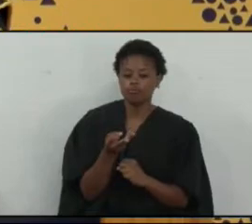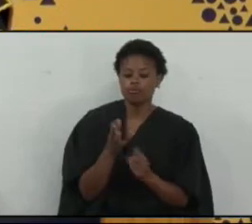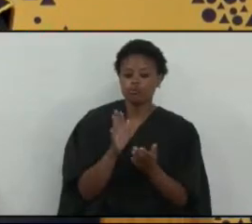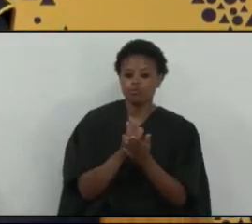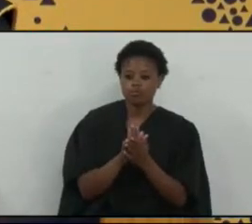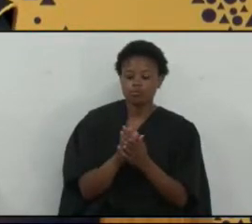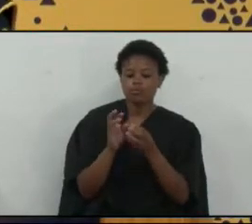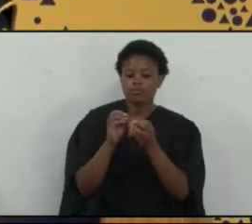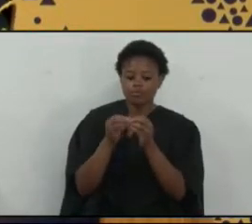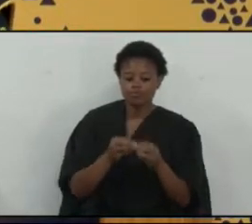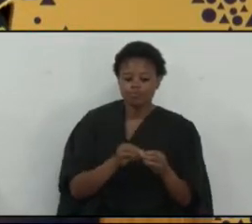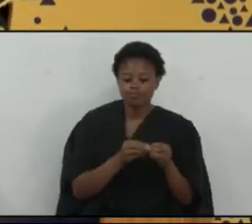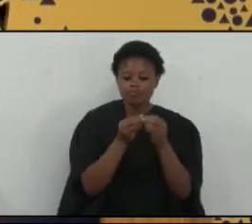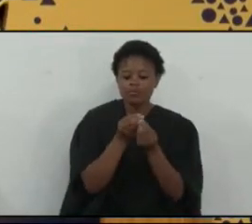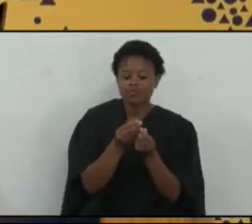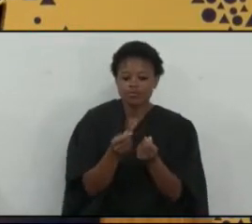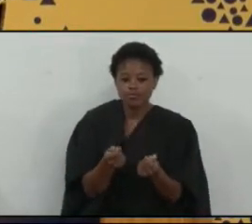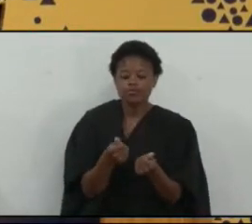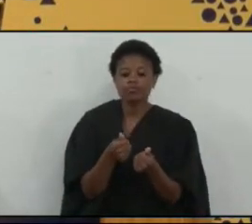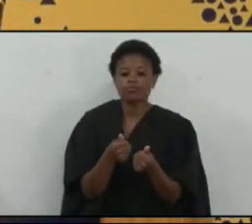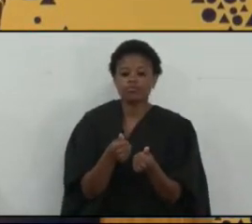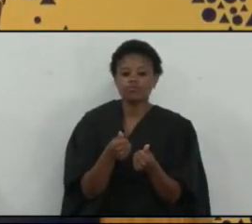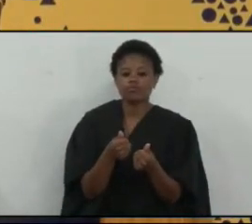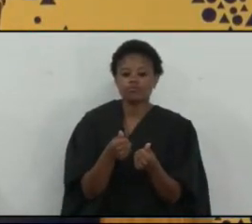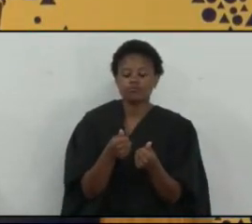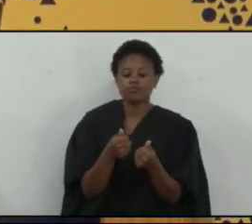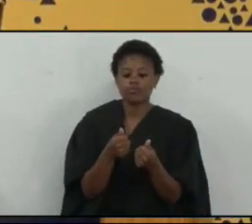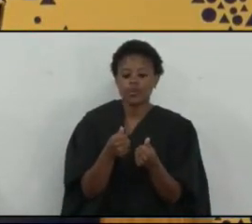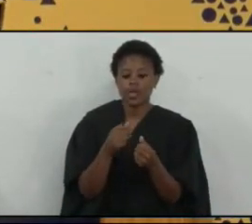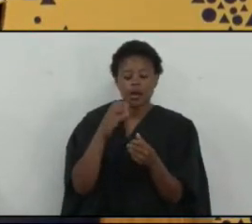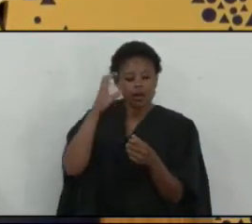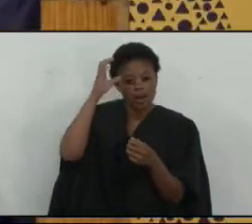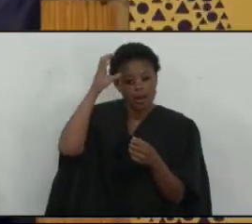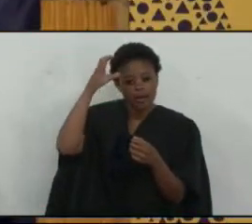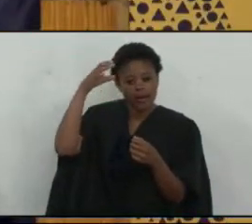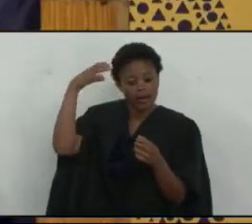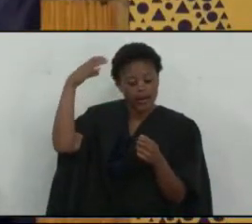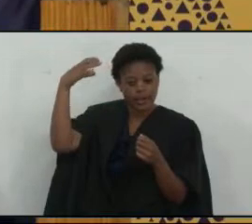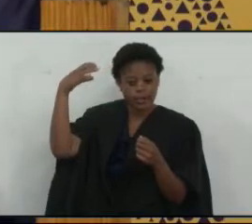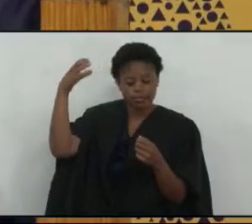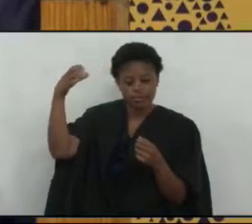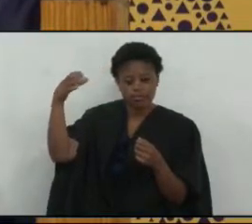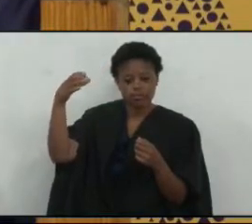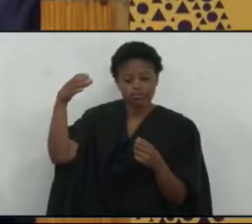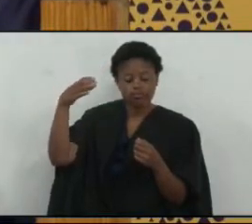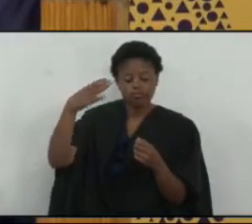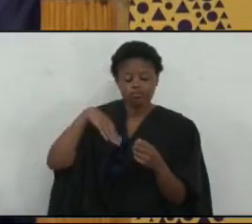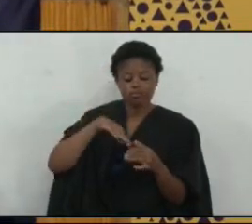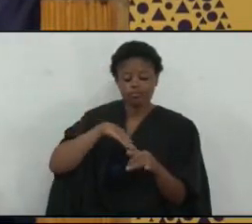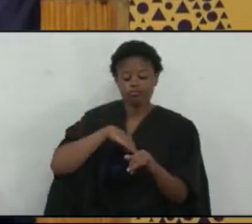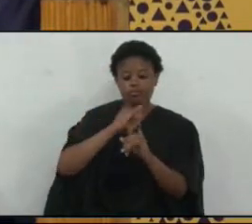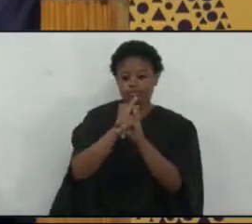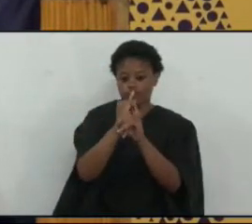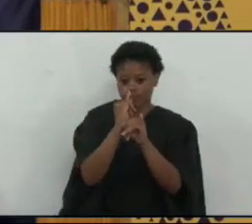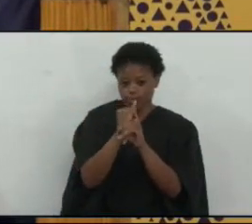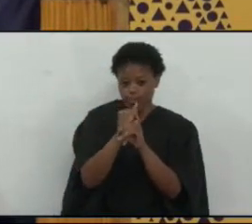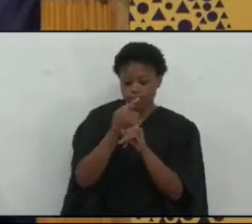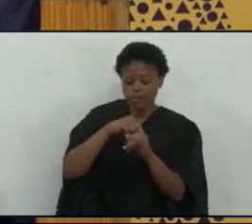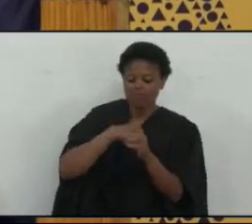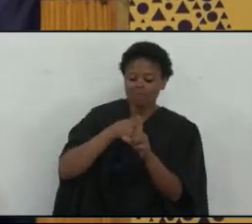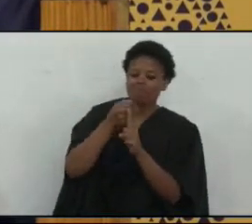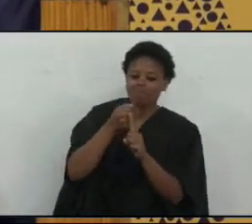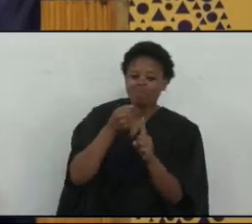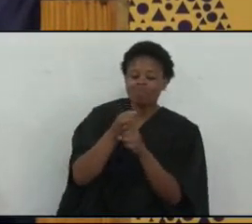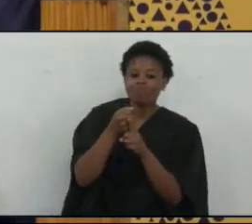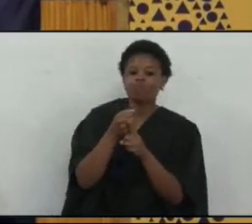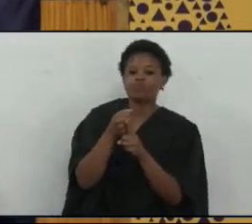and innovative solutions-driven creativity. As an institution which strives